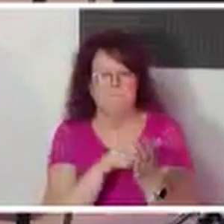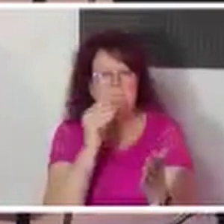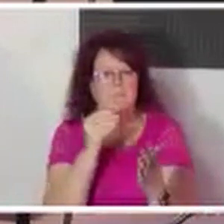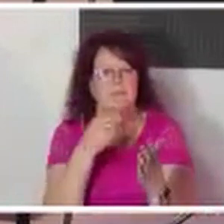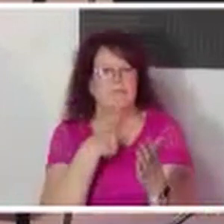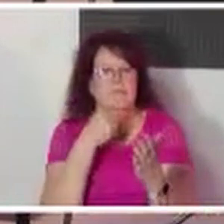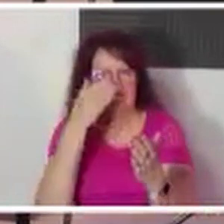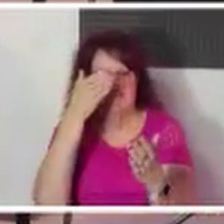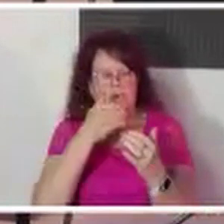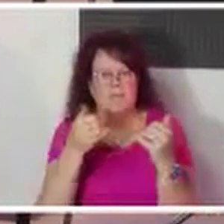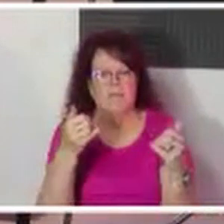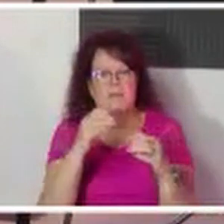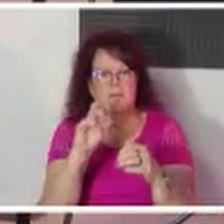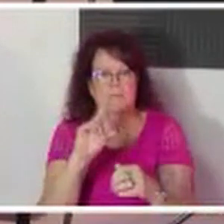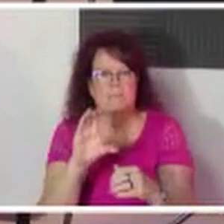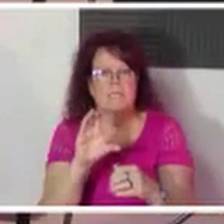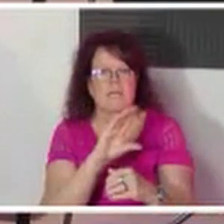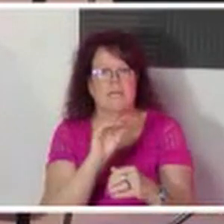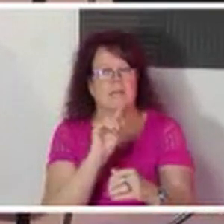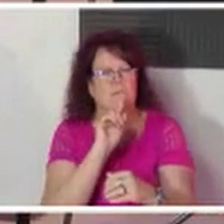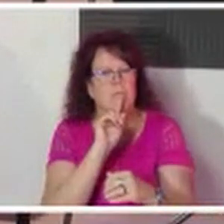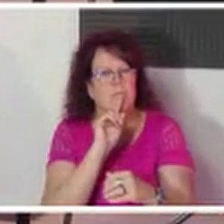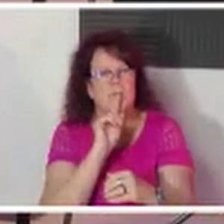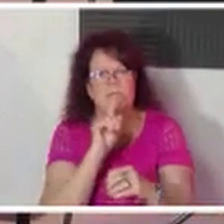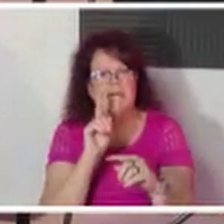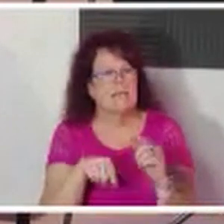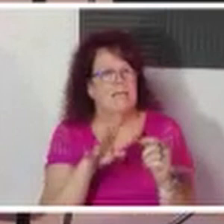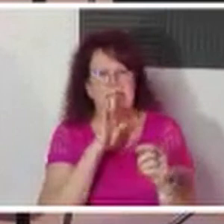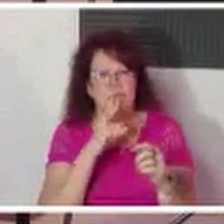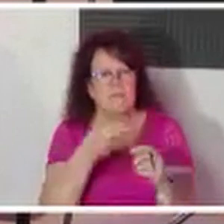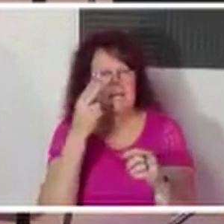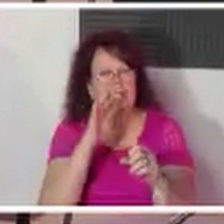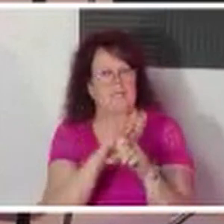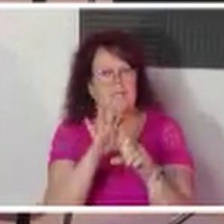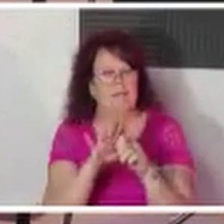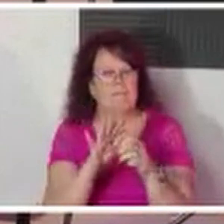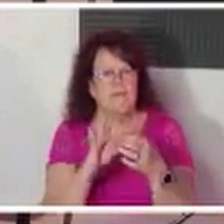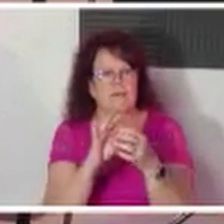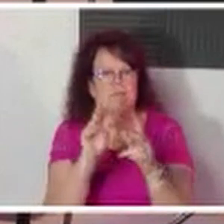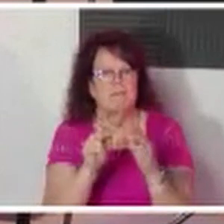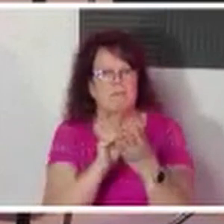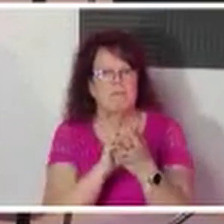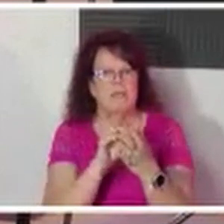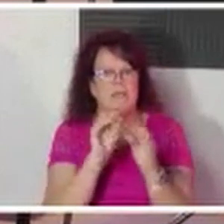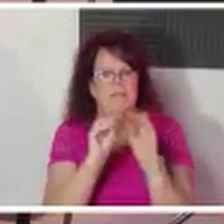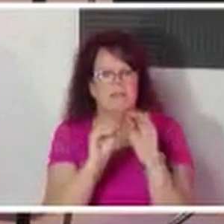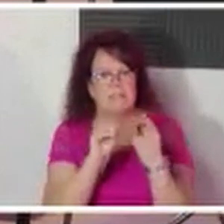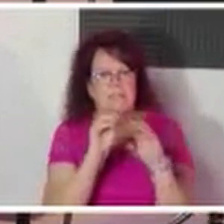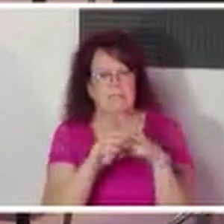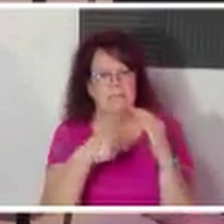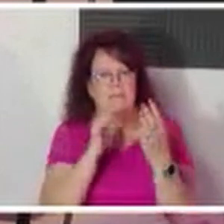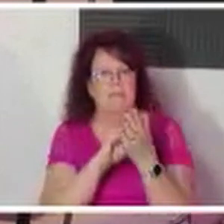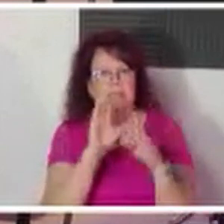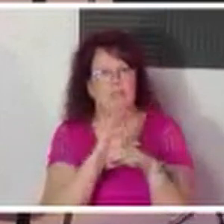Oklahoma City, and really I cannot speak highly enough of the people that invested in me at that church,